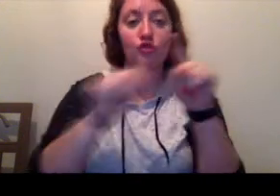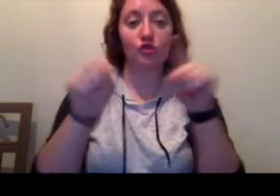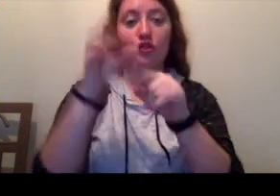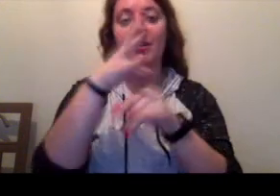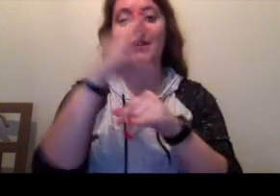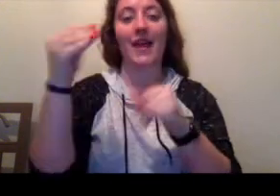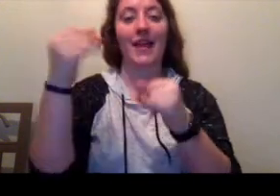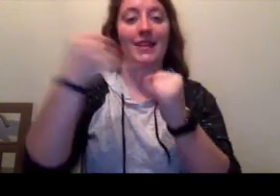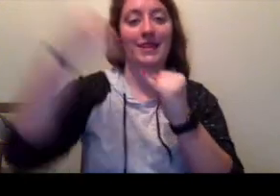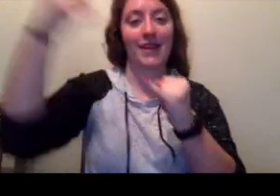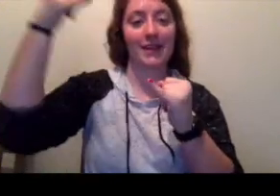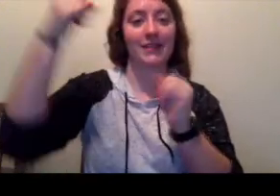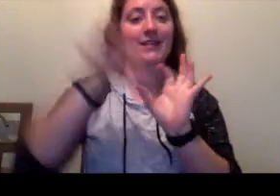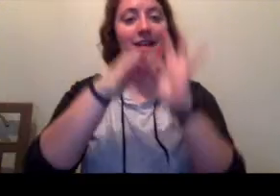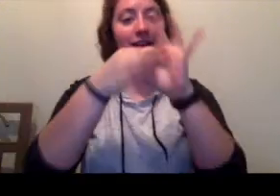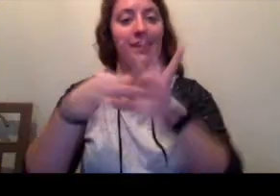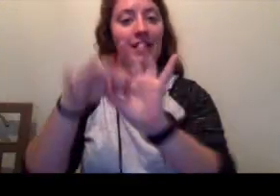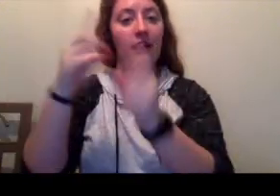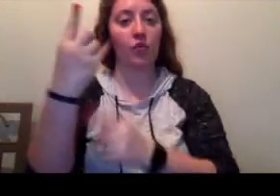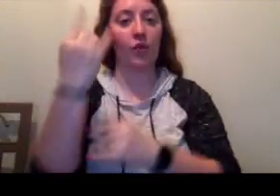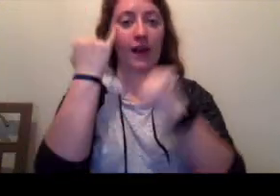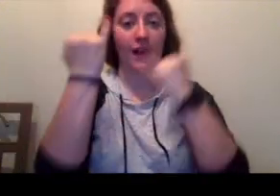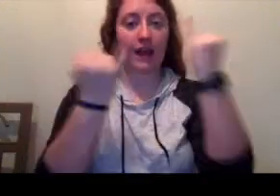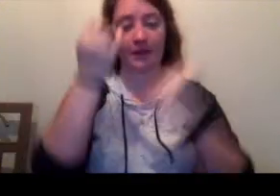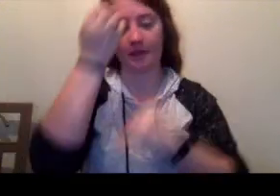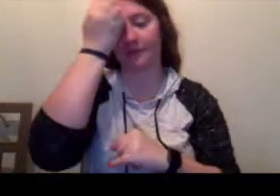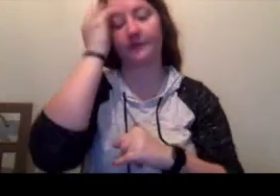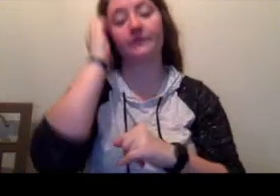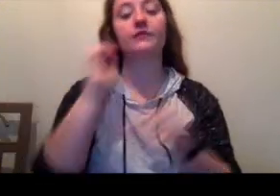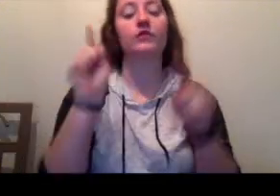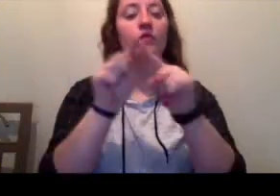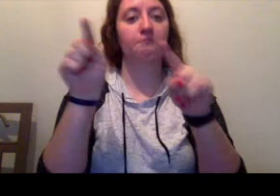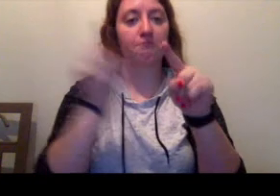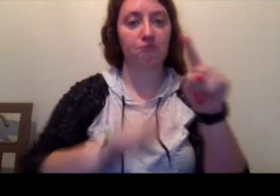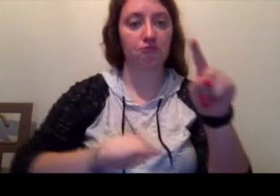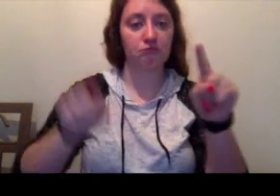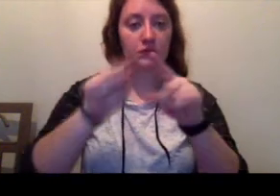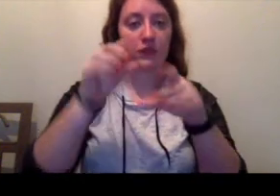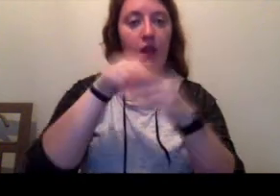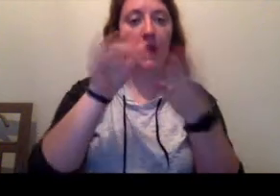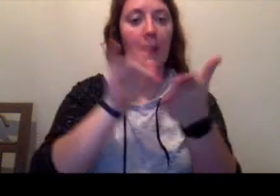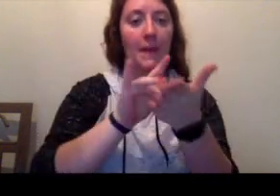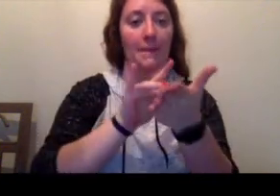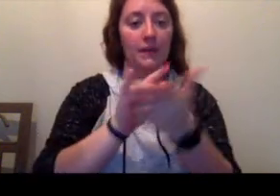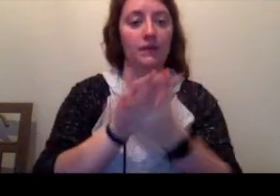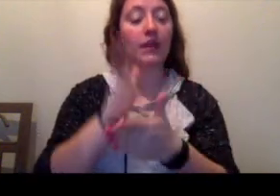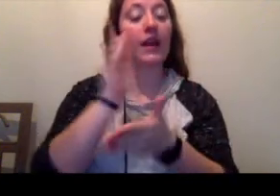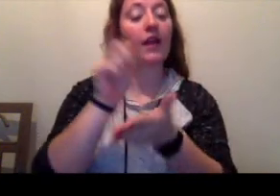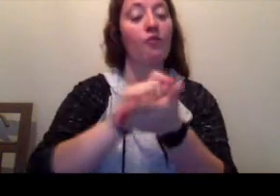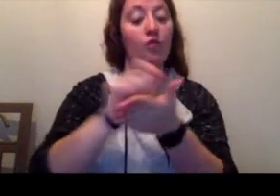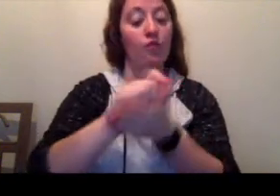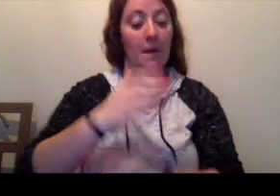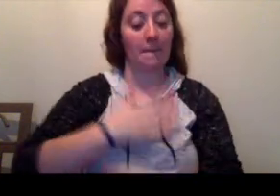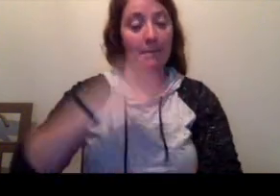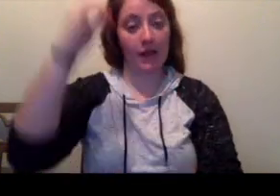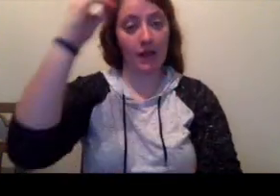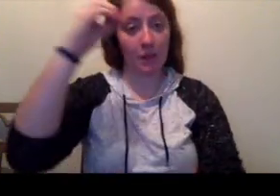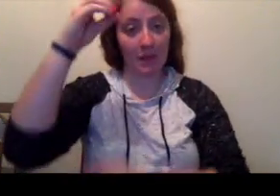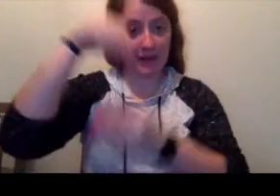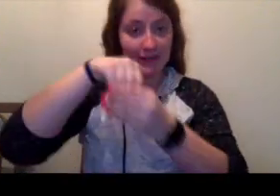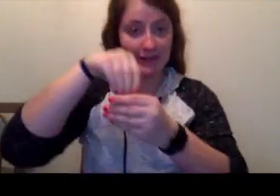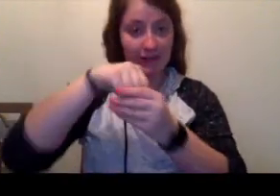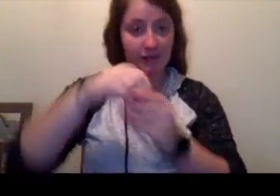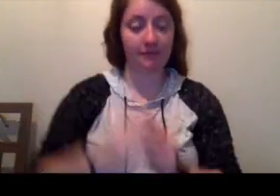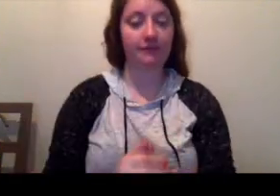to create a circle in the middle of my paper, and I'm going to write my opinion in it. So